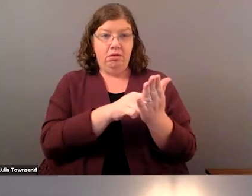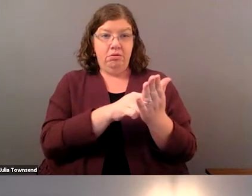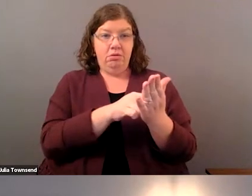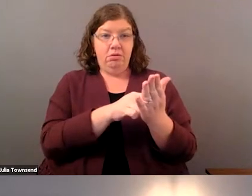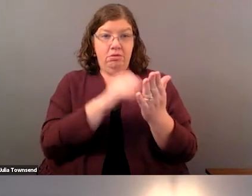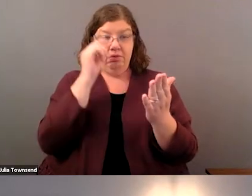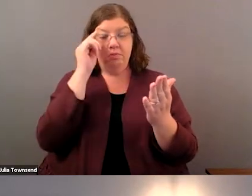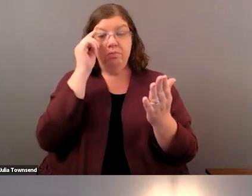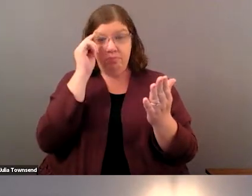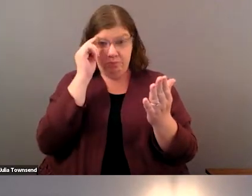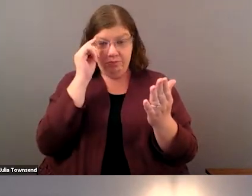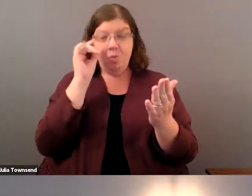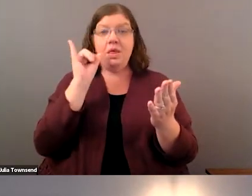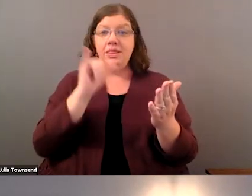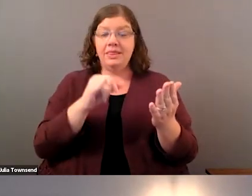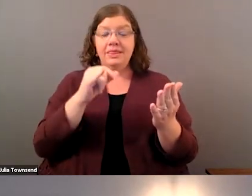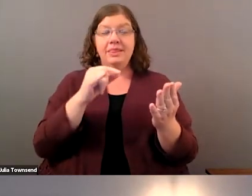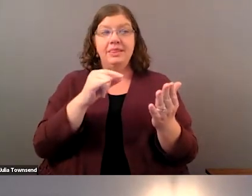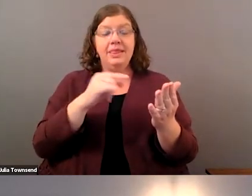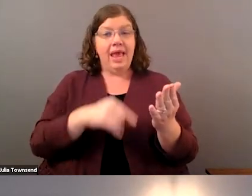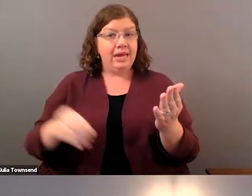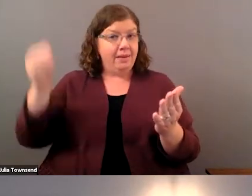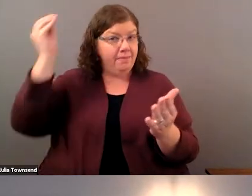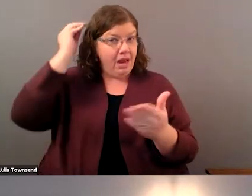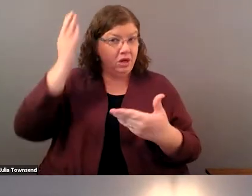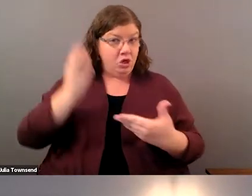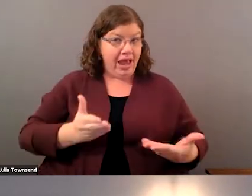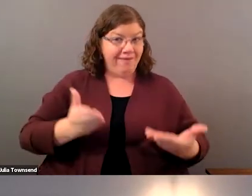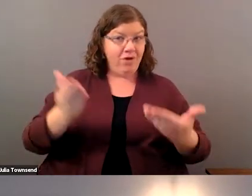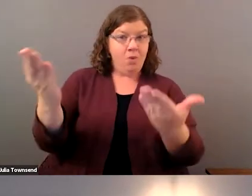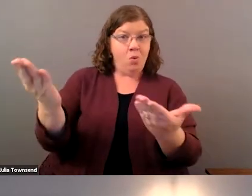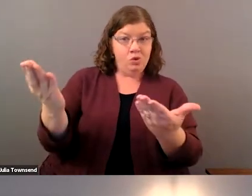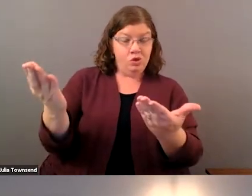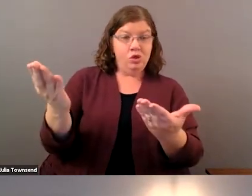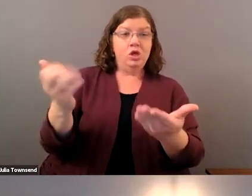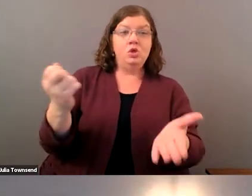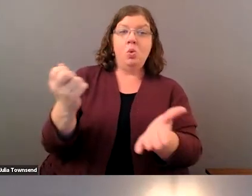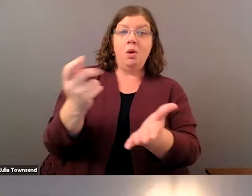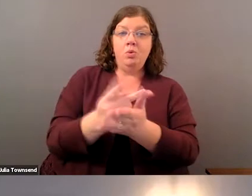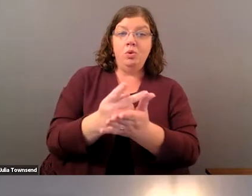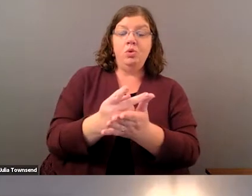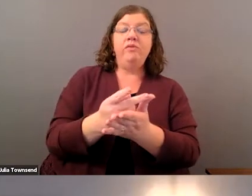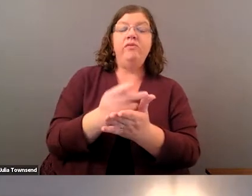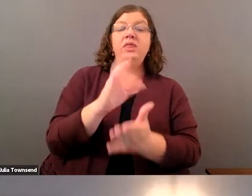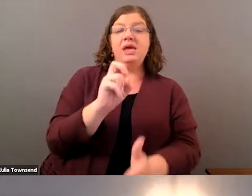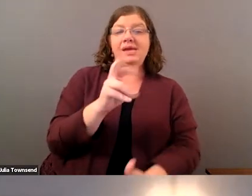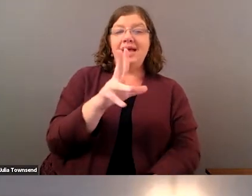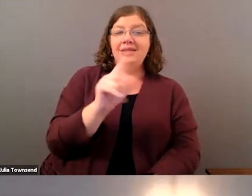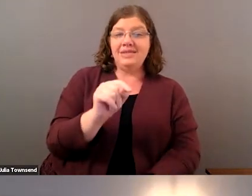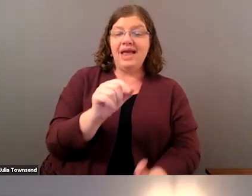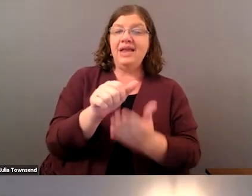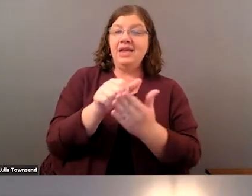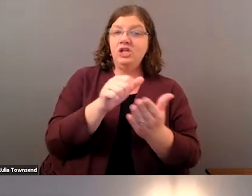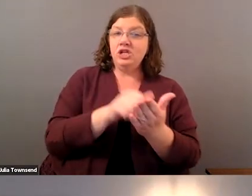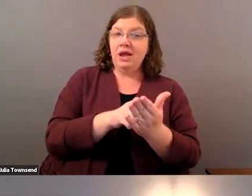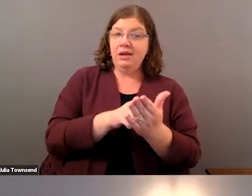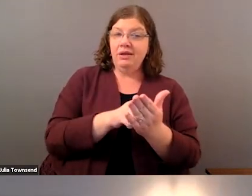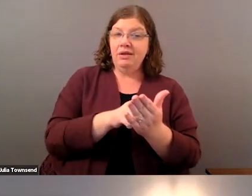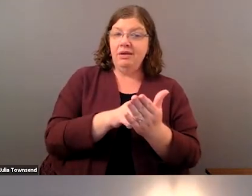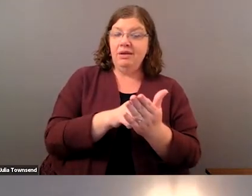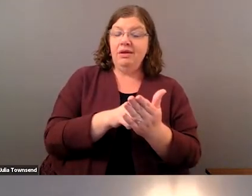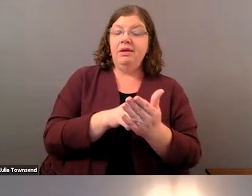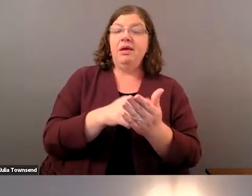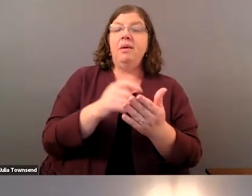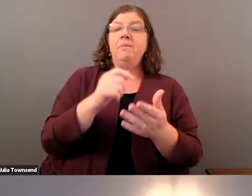So with that in mind, I wonder if I may have a motion to approve the consent agenda minus